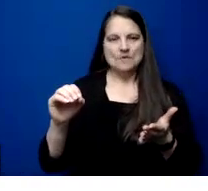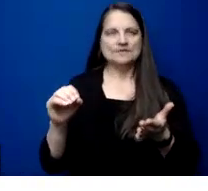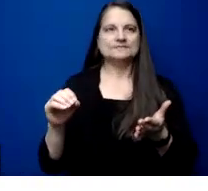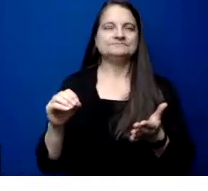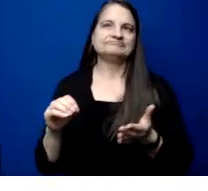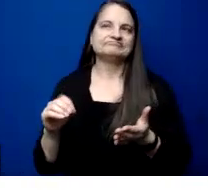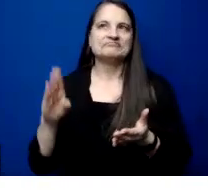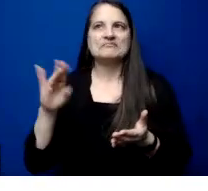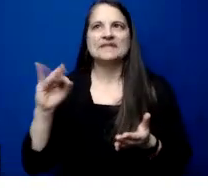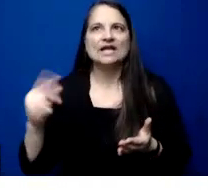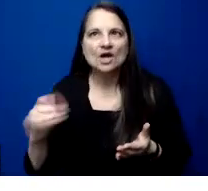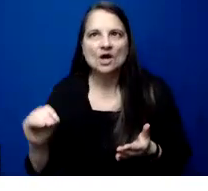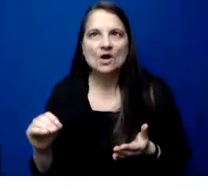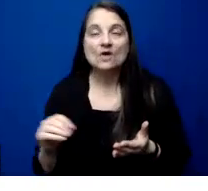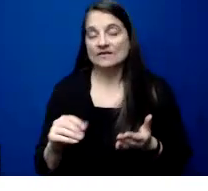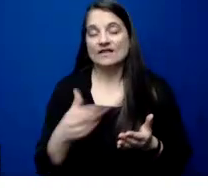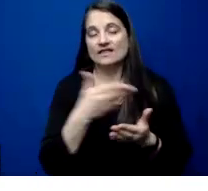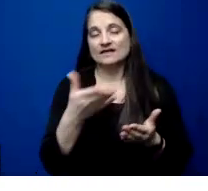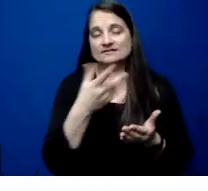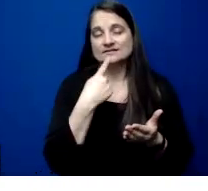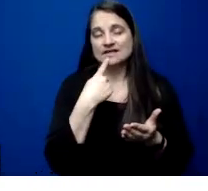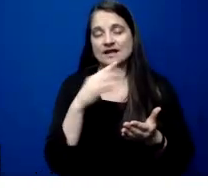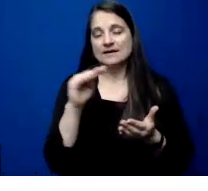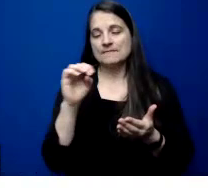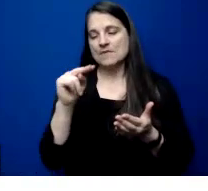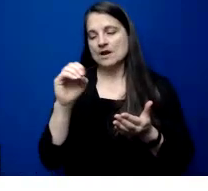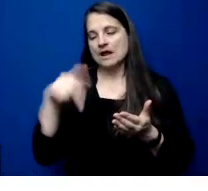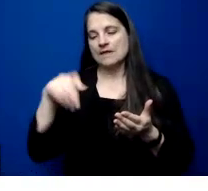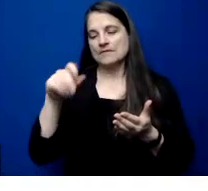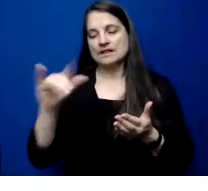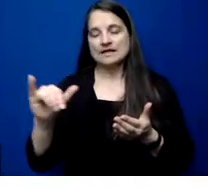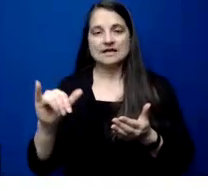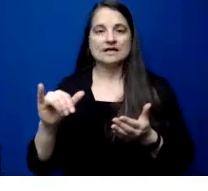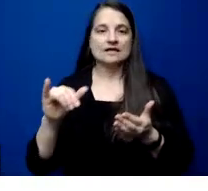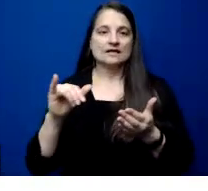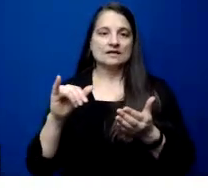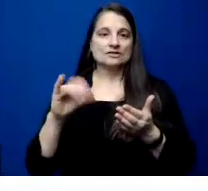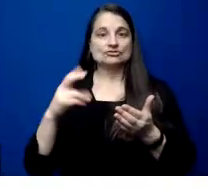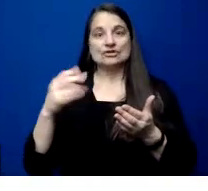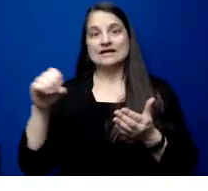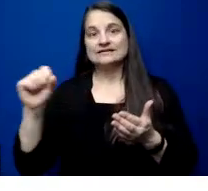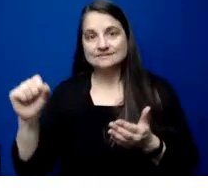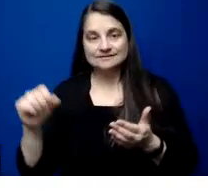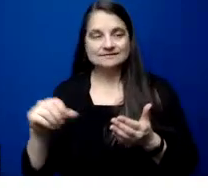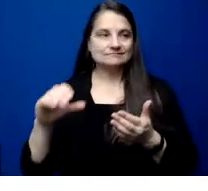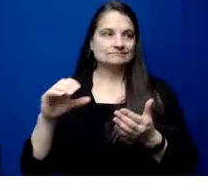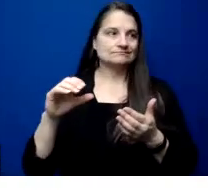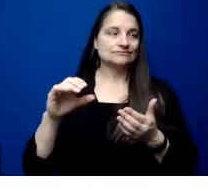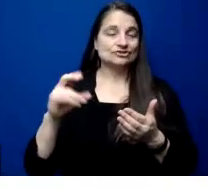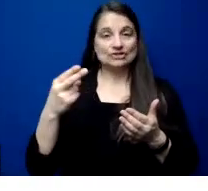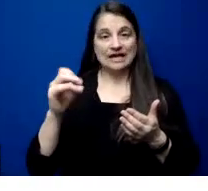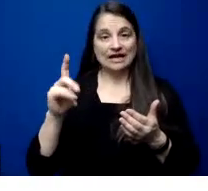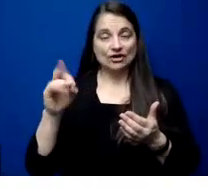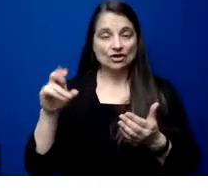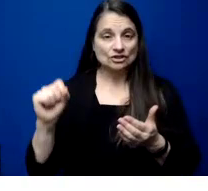Bingo, and then also the ones he also went over like Monopoly, chess, and checkers. But if you wanted a cheaper